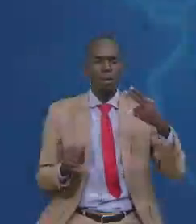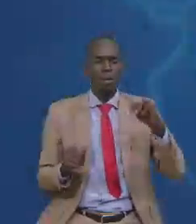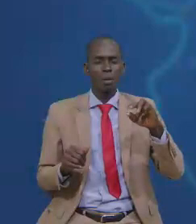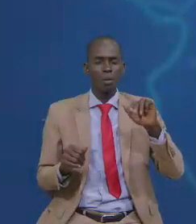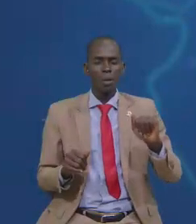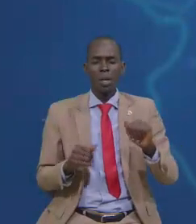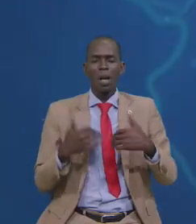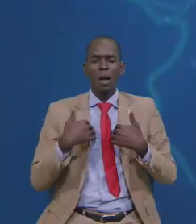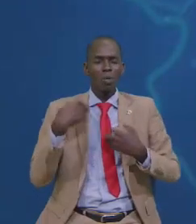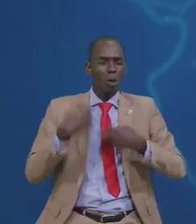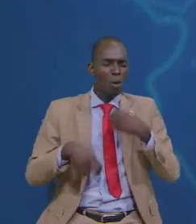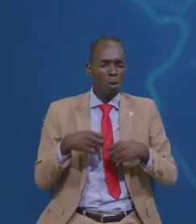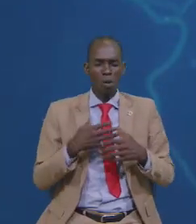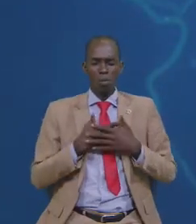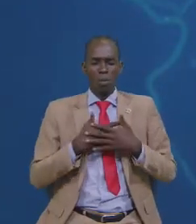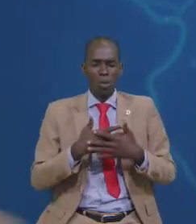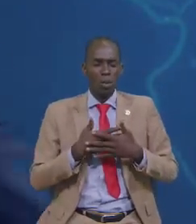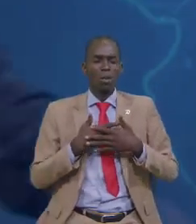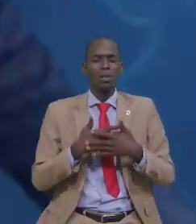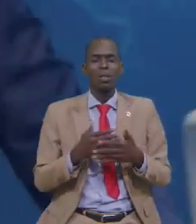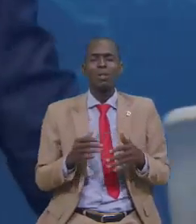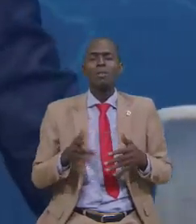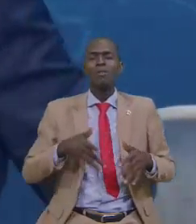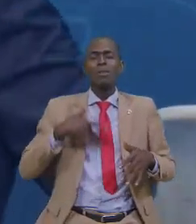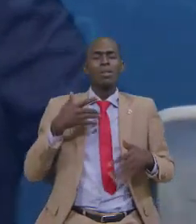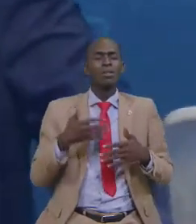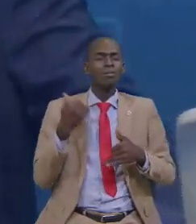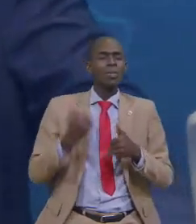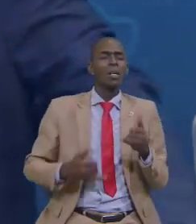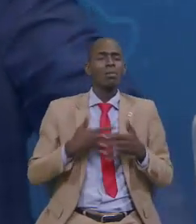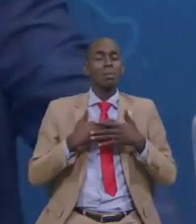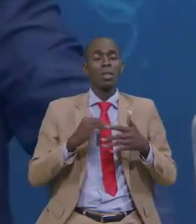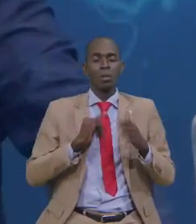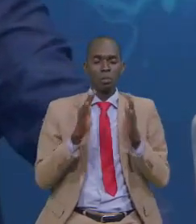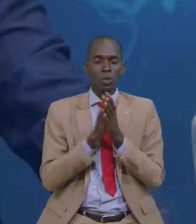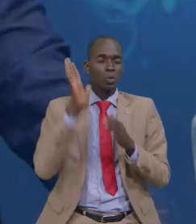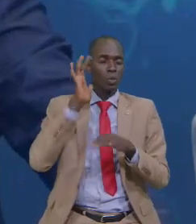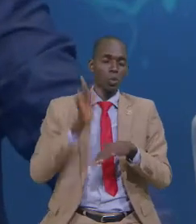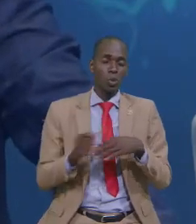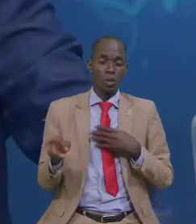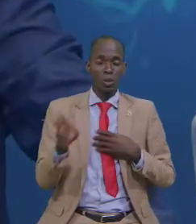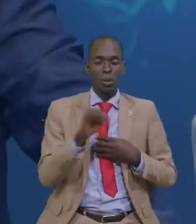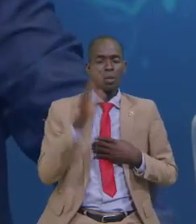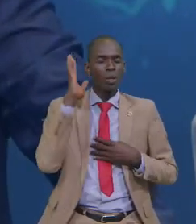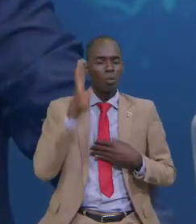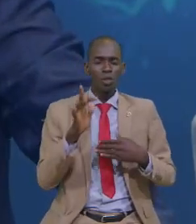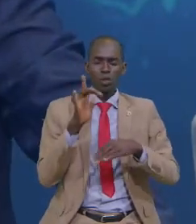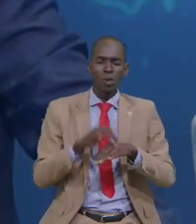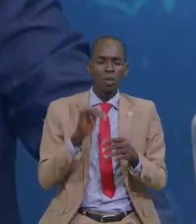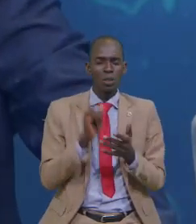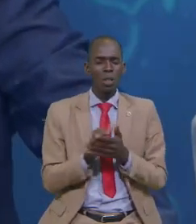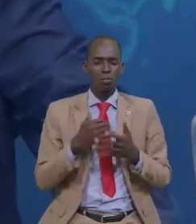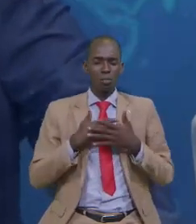it's almost they're breathing their last, I pray you touch them and you touch that asthma. Remove that